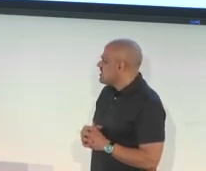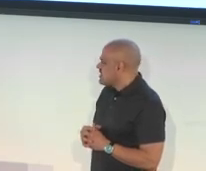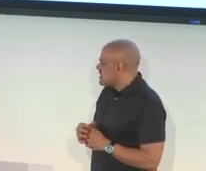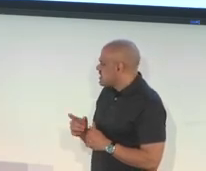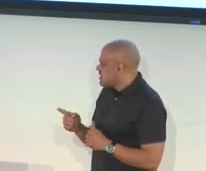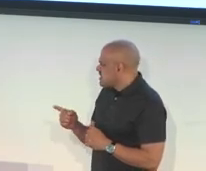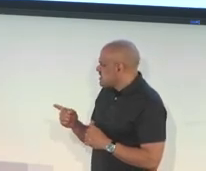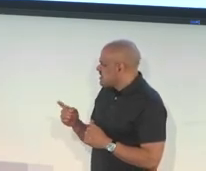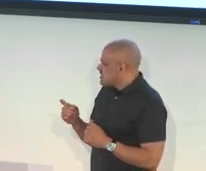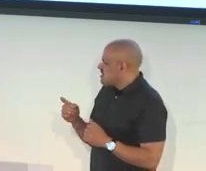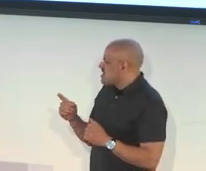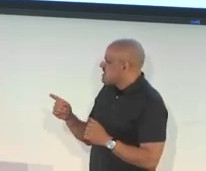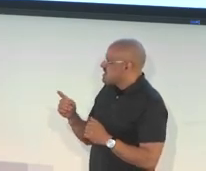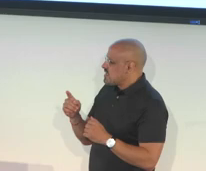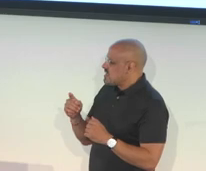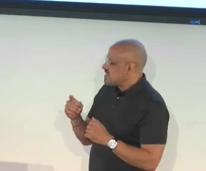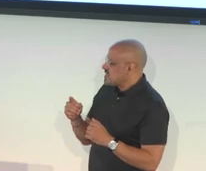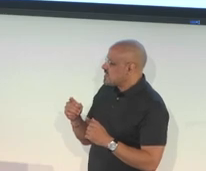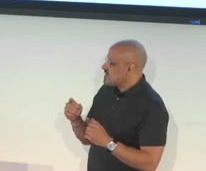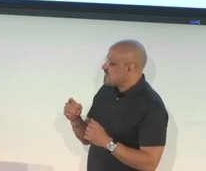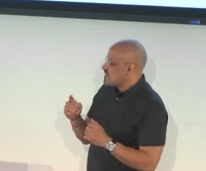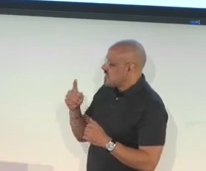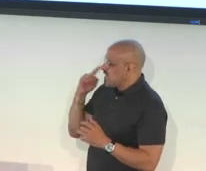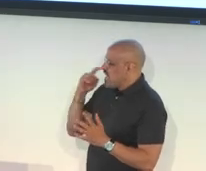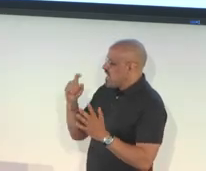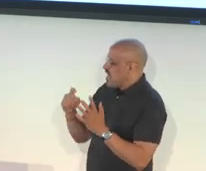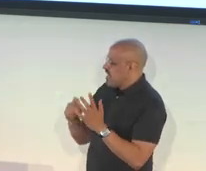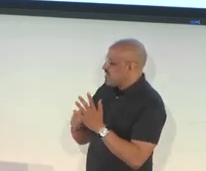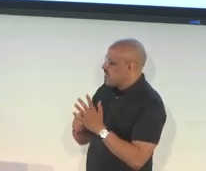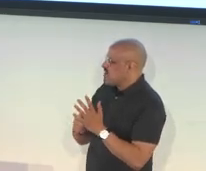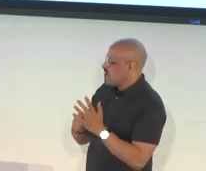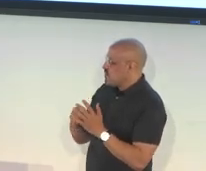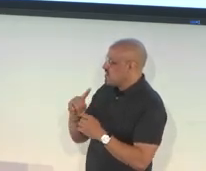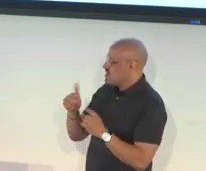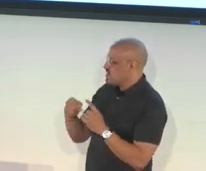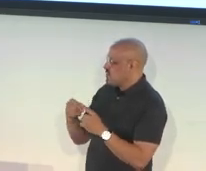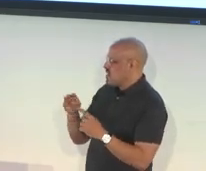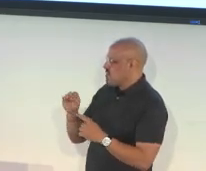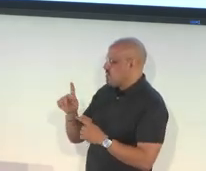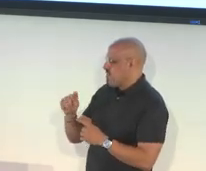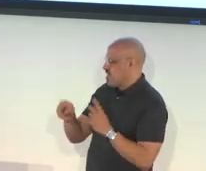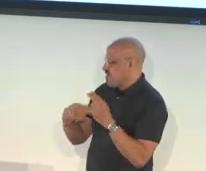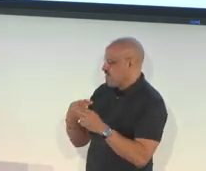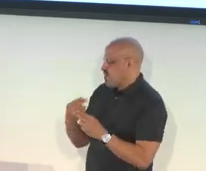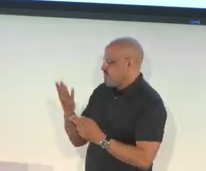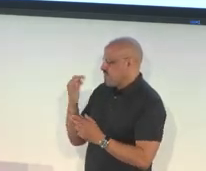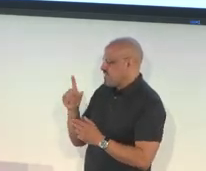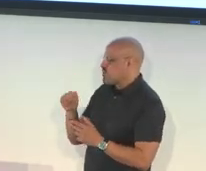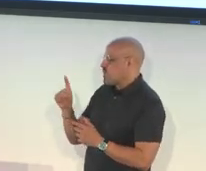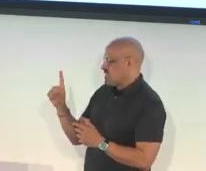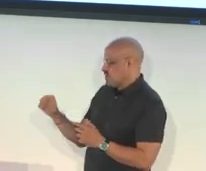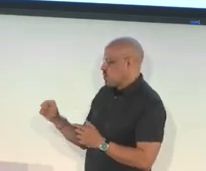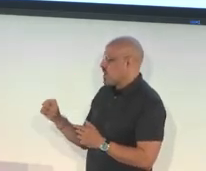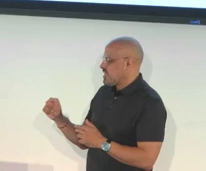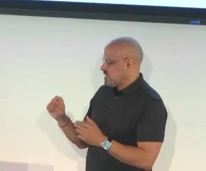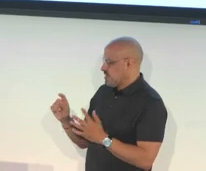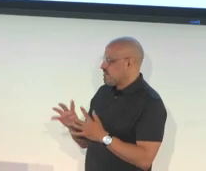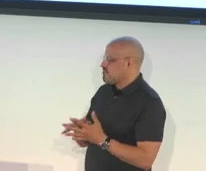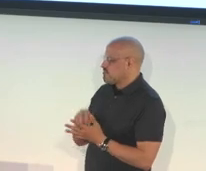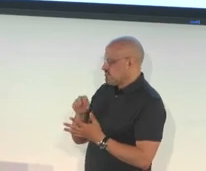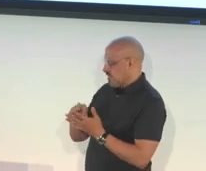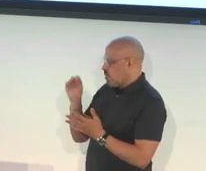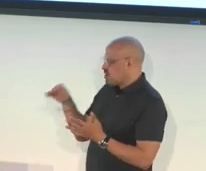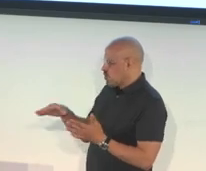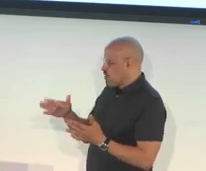the metaverse. Mm-hmm. I remember in 2020, I was a student in the UK. Mm-hmm. At